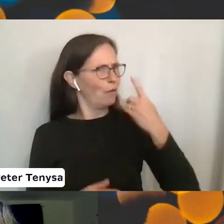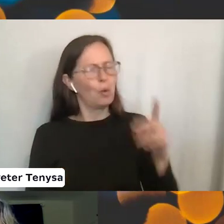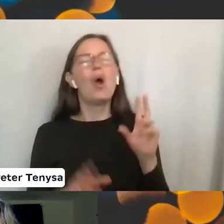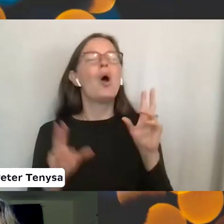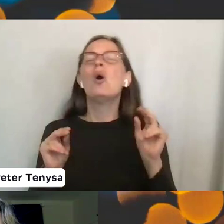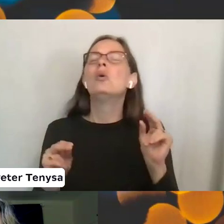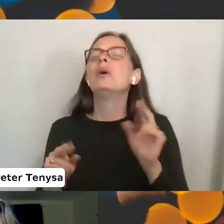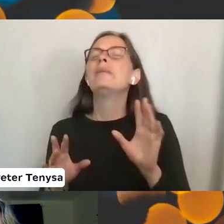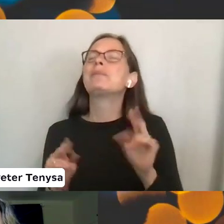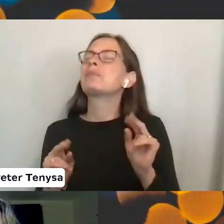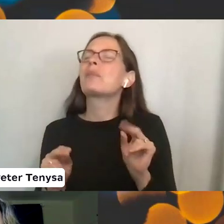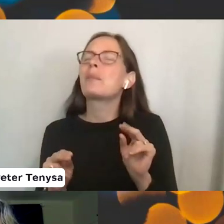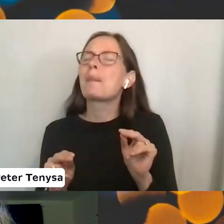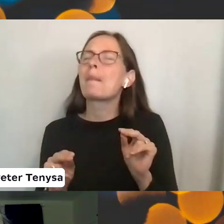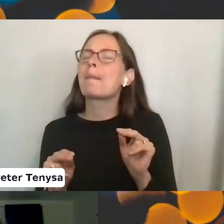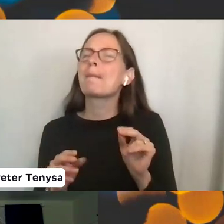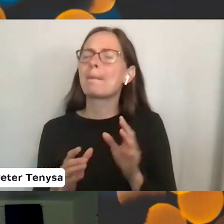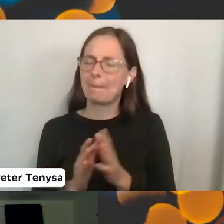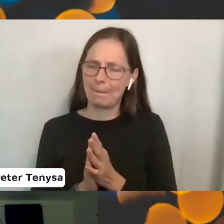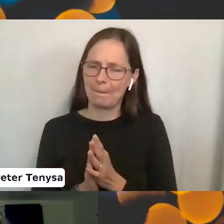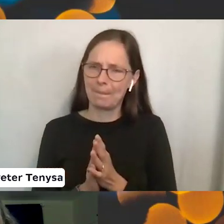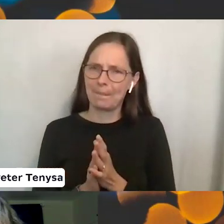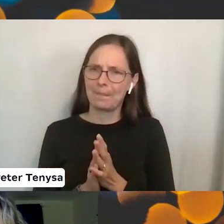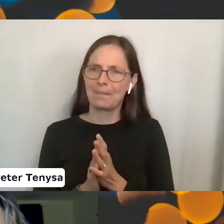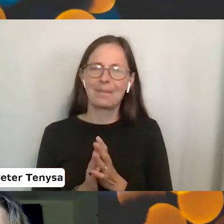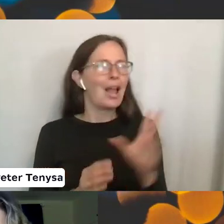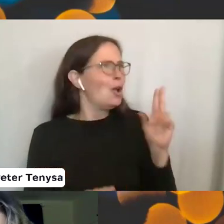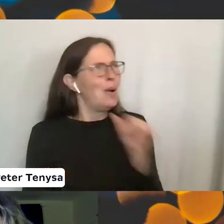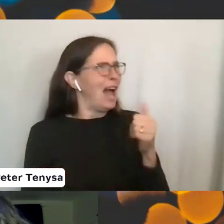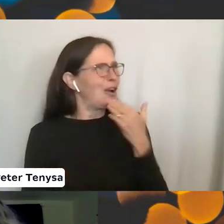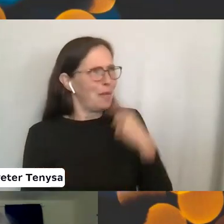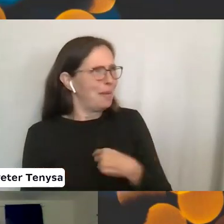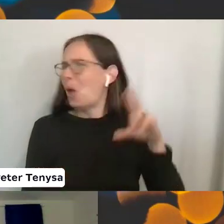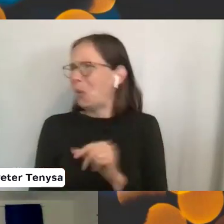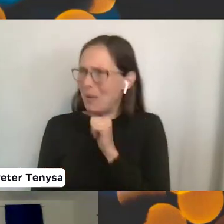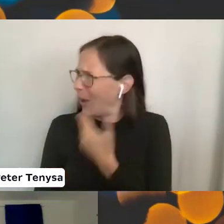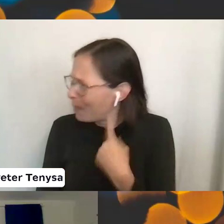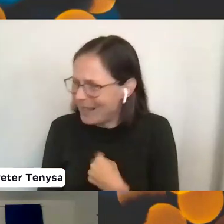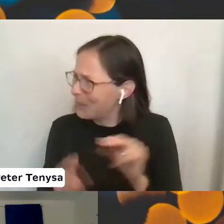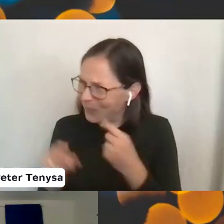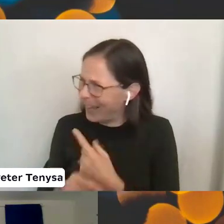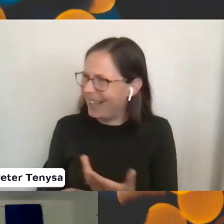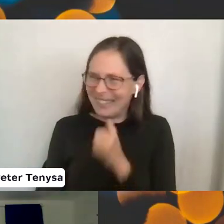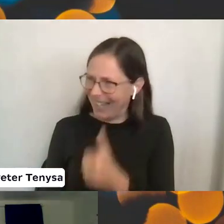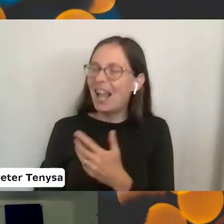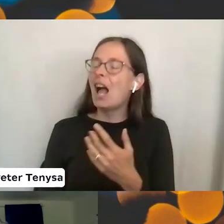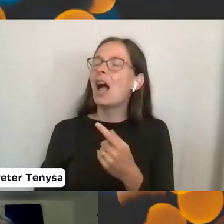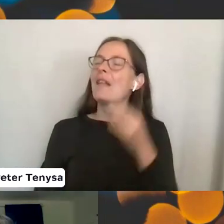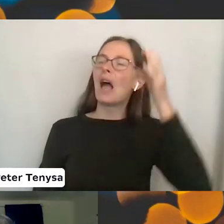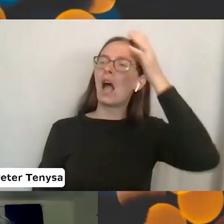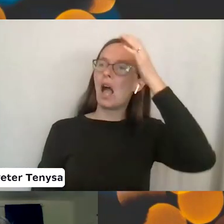No, because recovery, no, not good for me. No, not good for me, because the concept